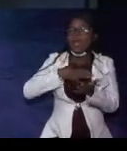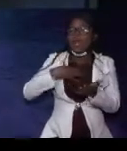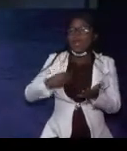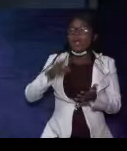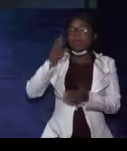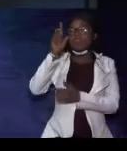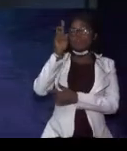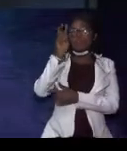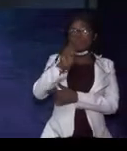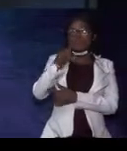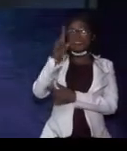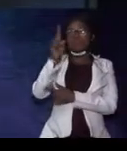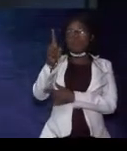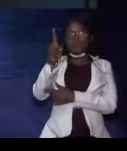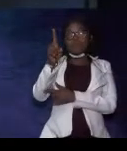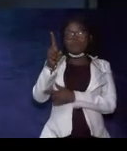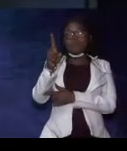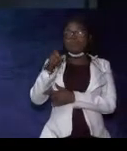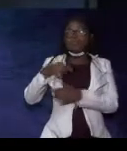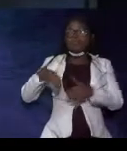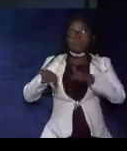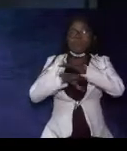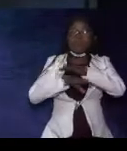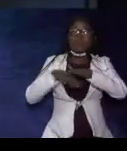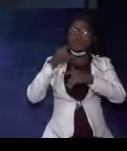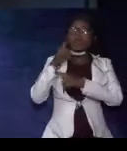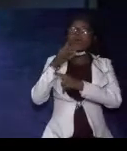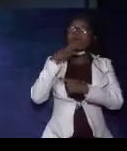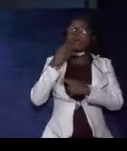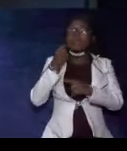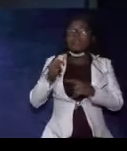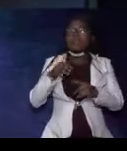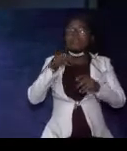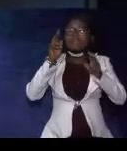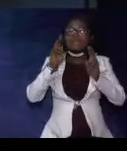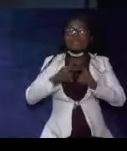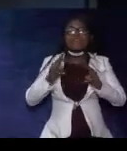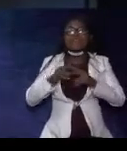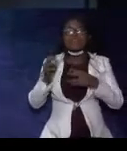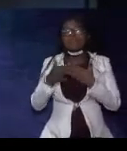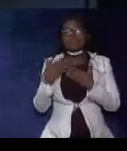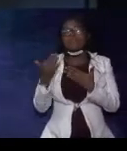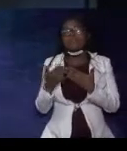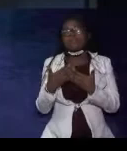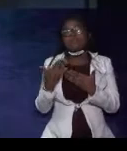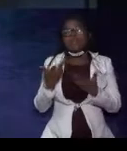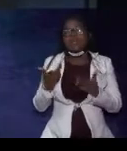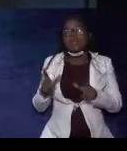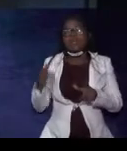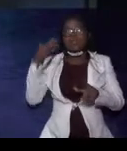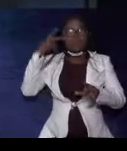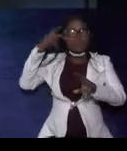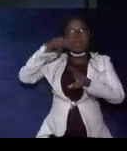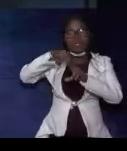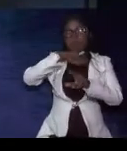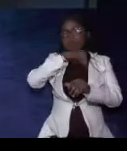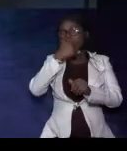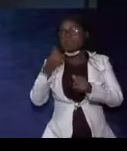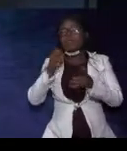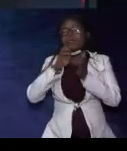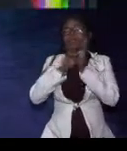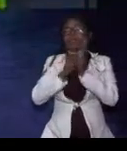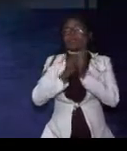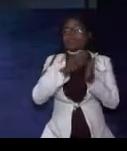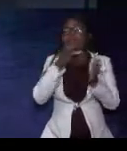top. You can see there is no thousand. And 21. 21 is under ones. It's the same process and it is very, very